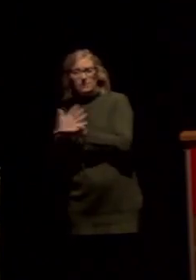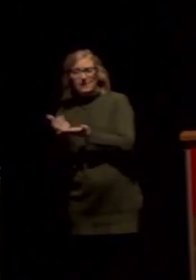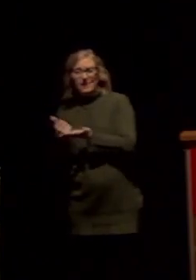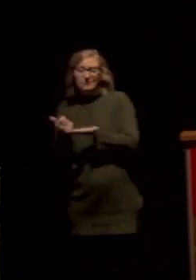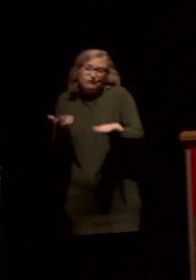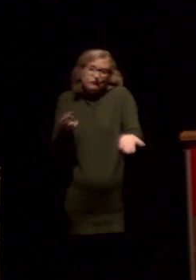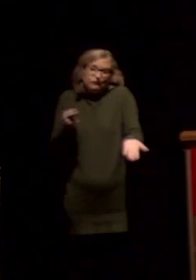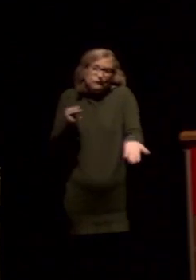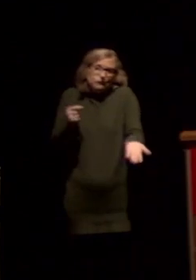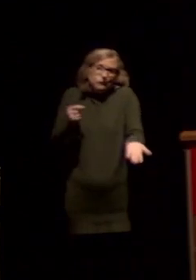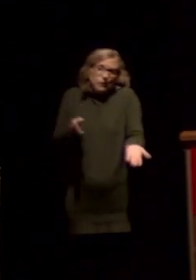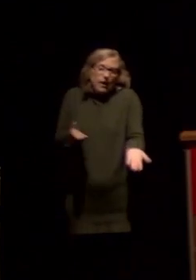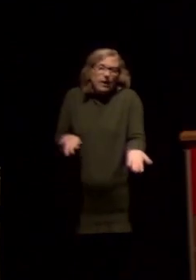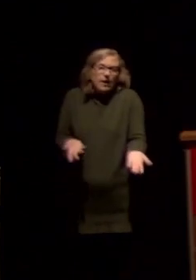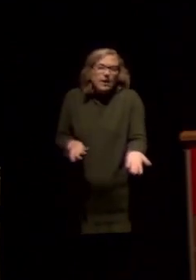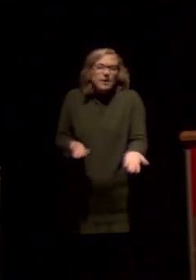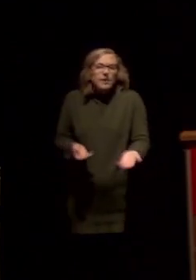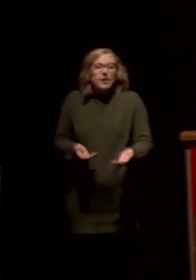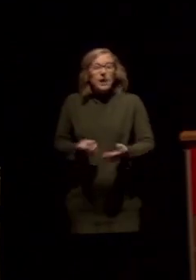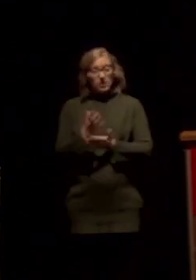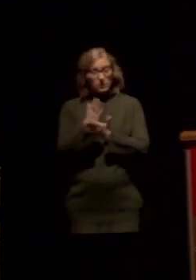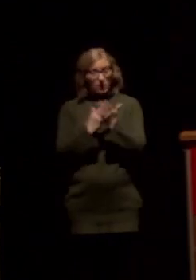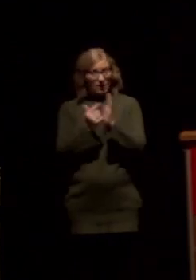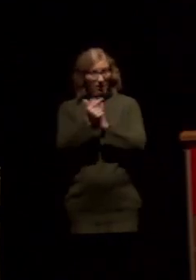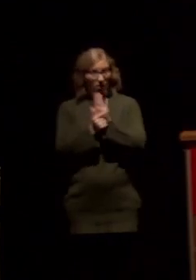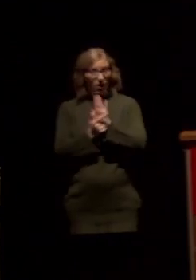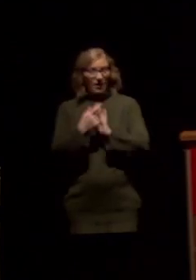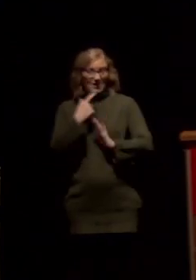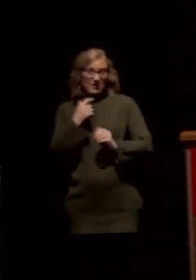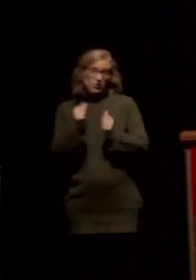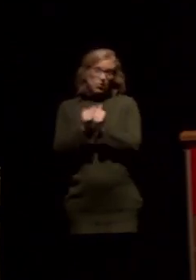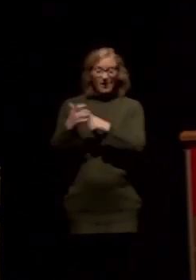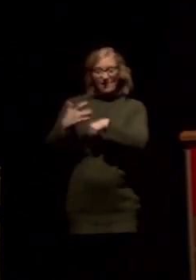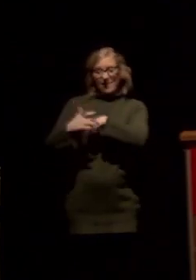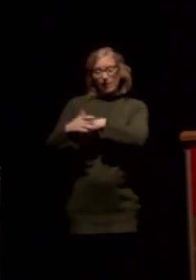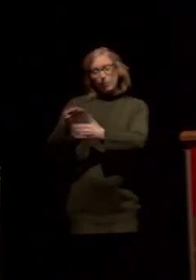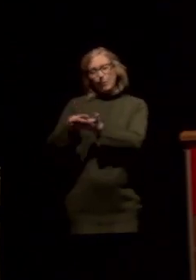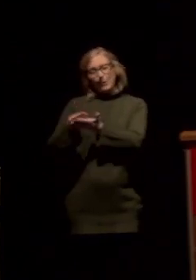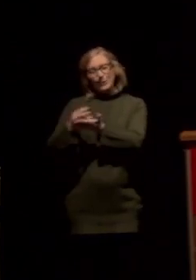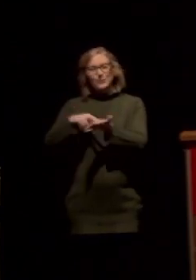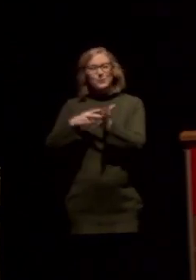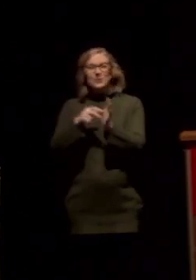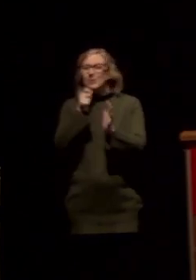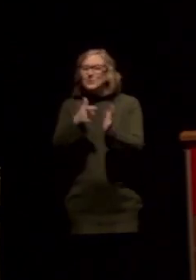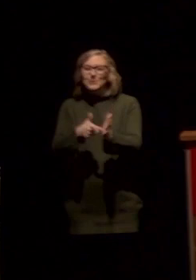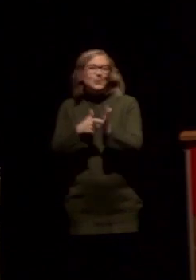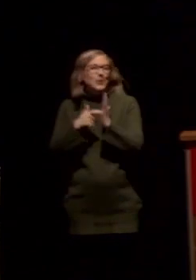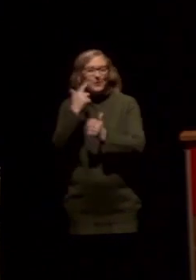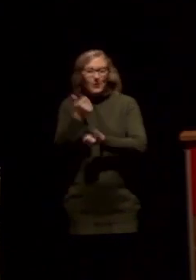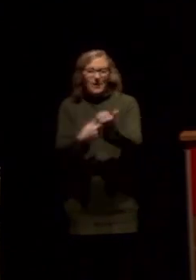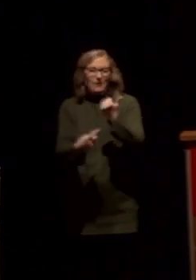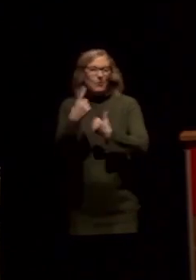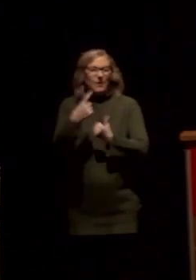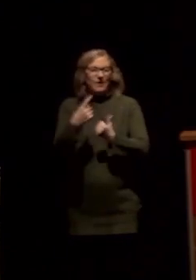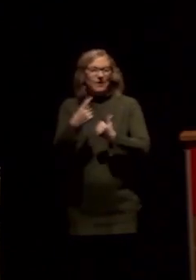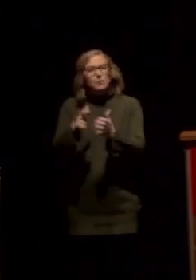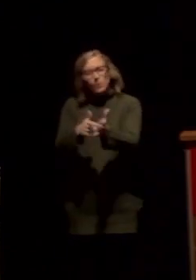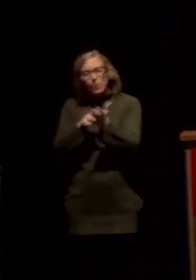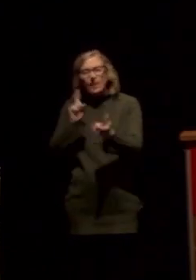And there was actually a part in the statute that says within available appropriations, which means they didn't have to do it. So actually moving